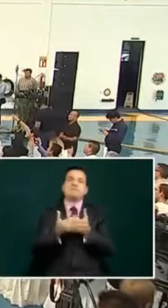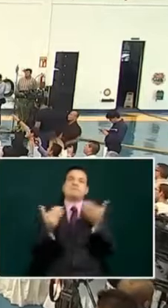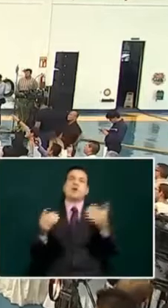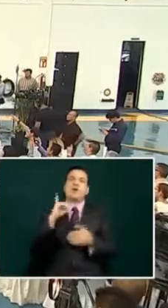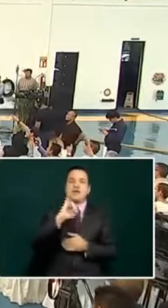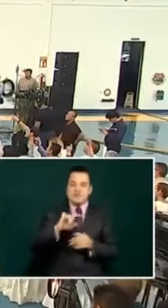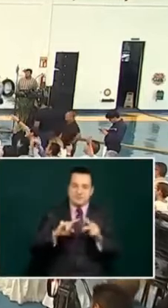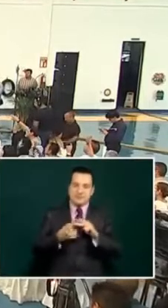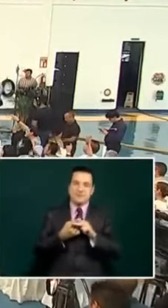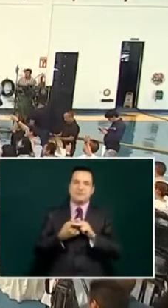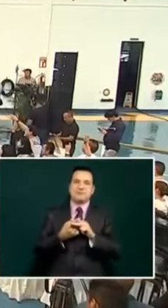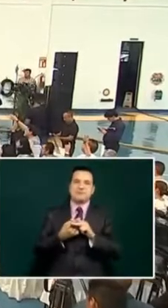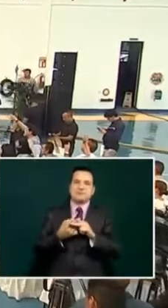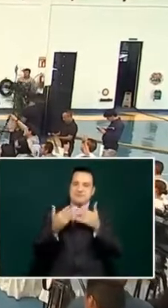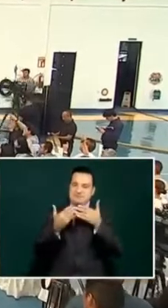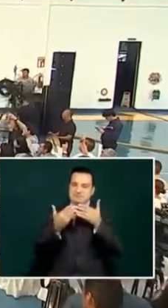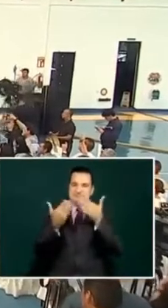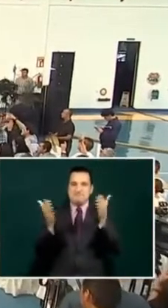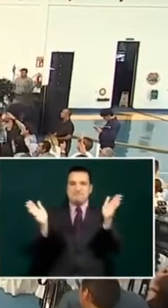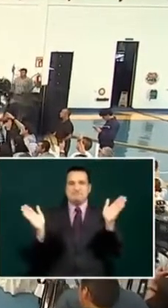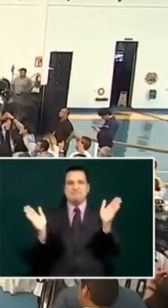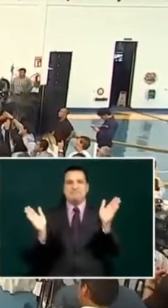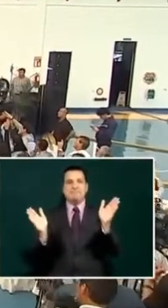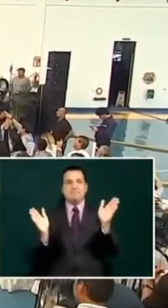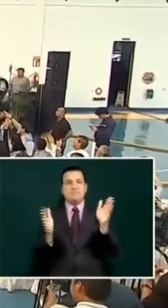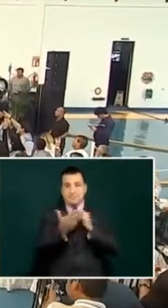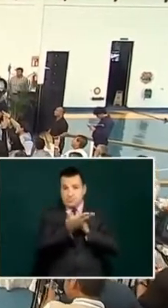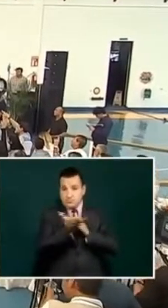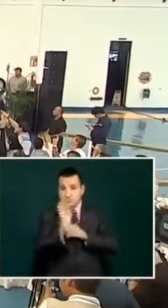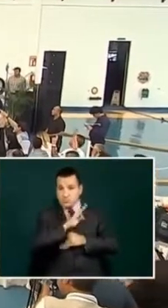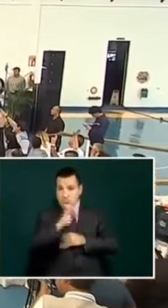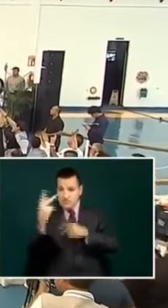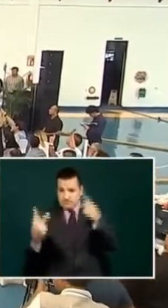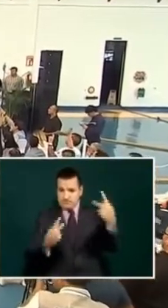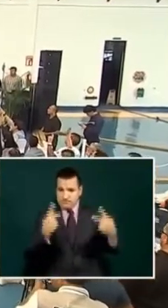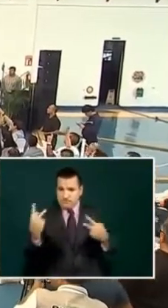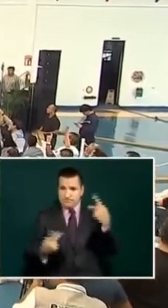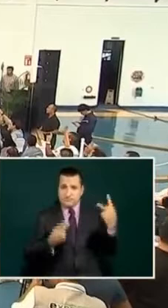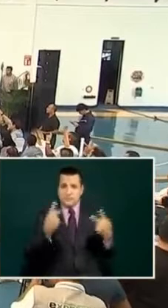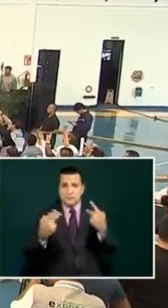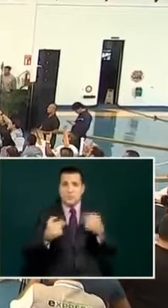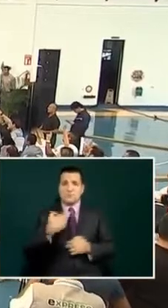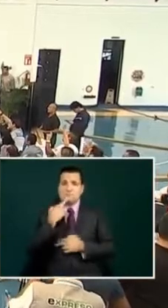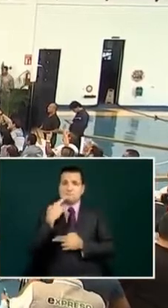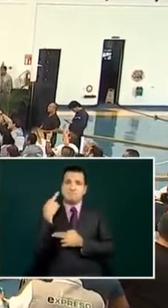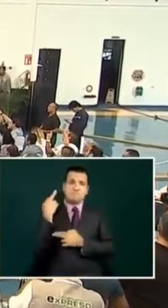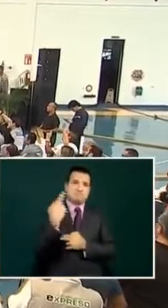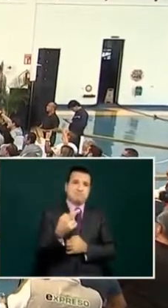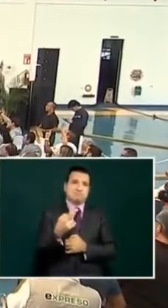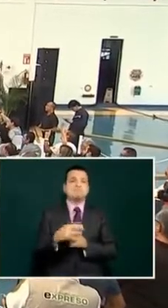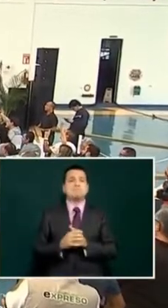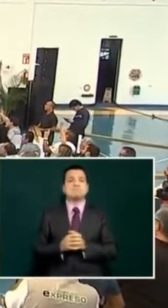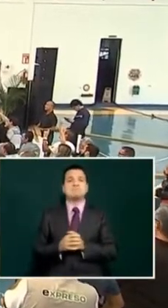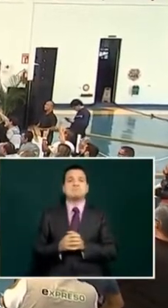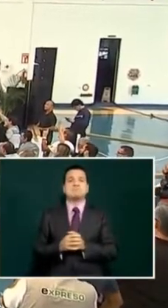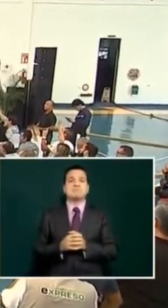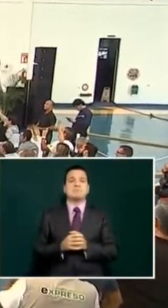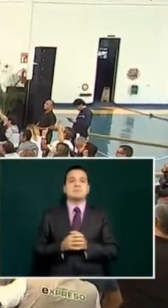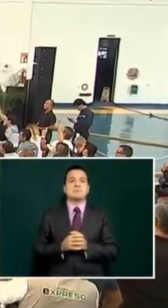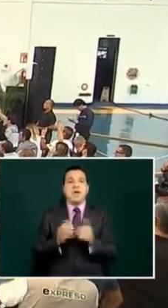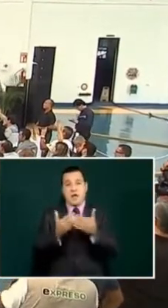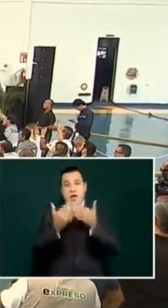country so now we're going to open up this session for questions and answers